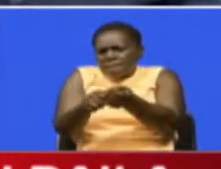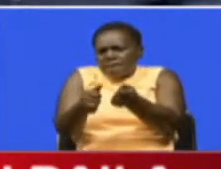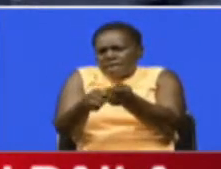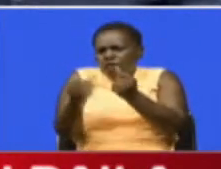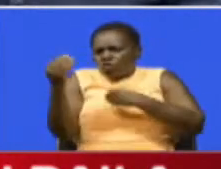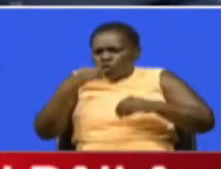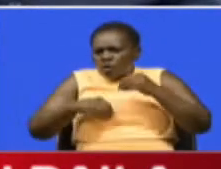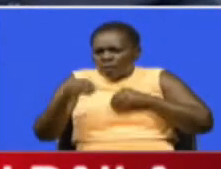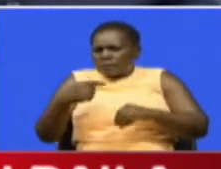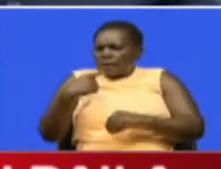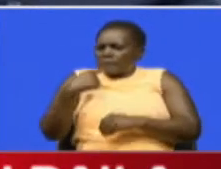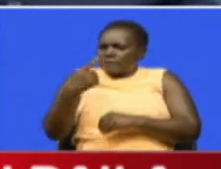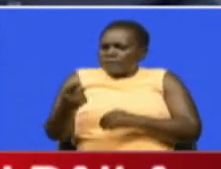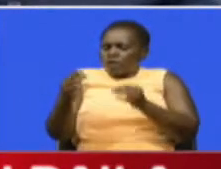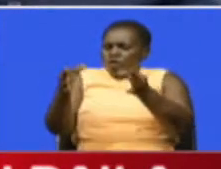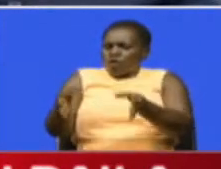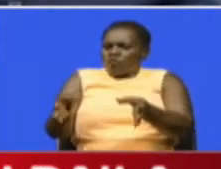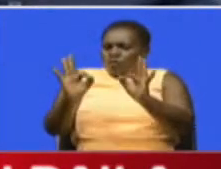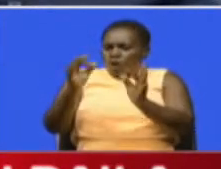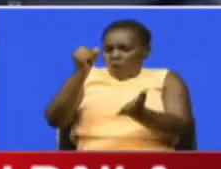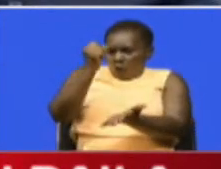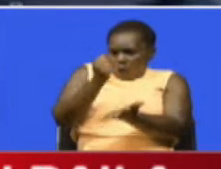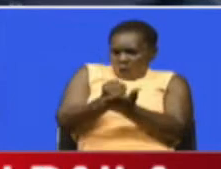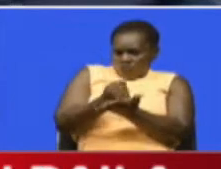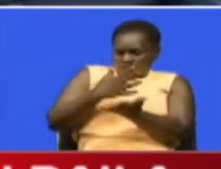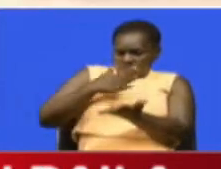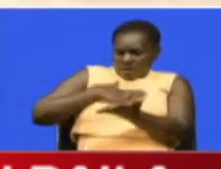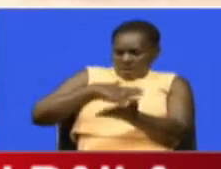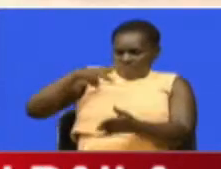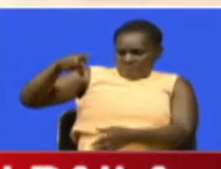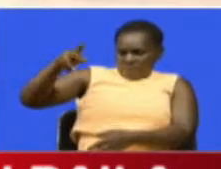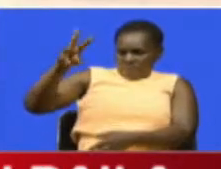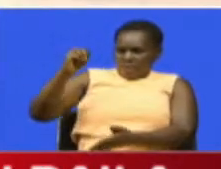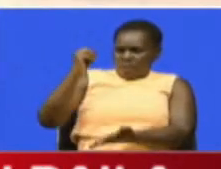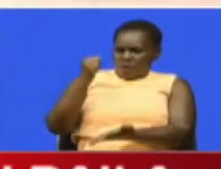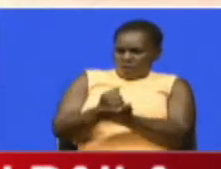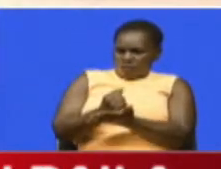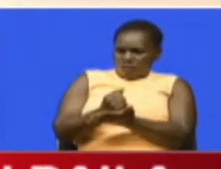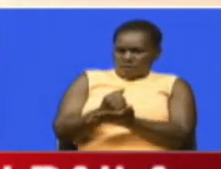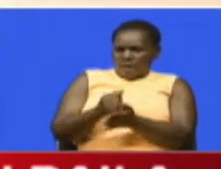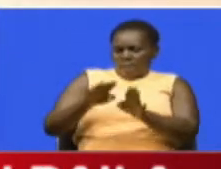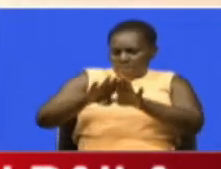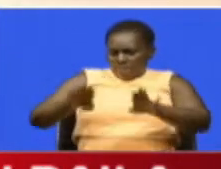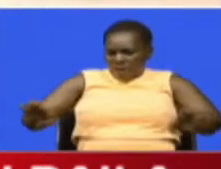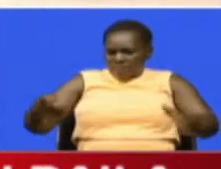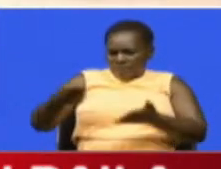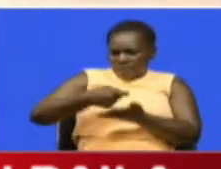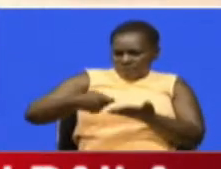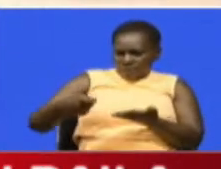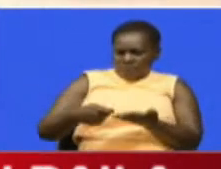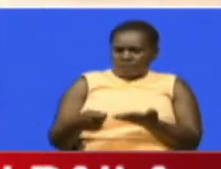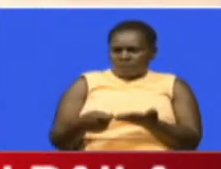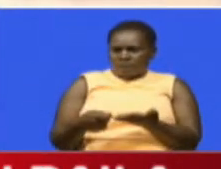happened, I told officers in my office of the Prime Minister, my permanent secretary, my chief of staff, to